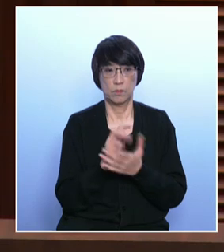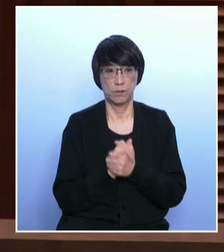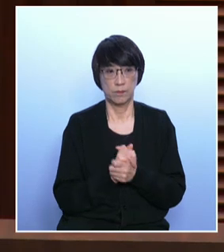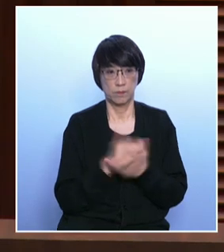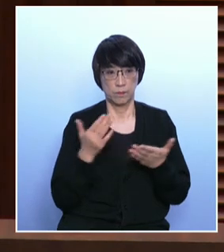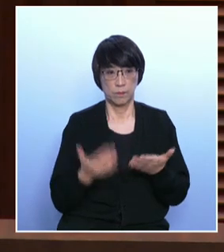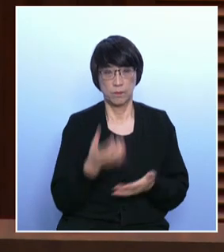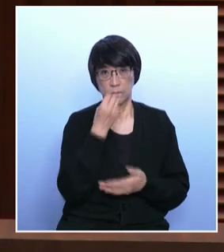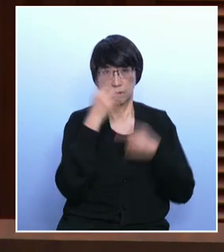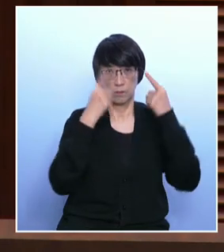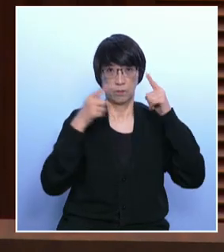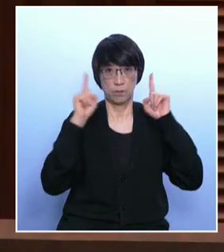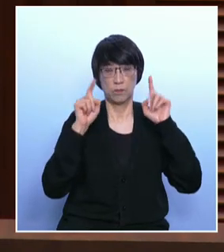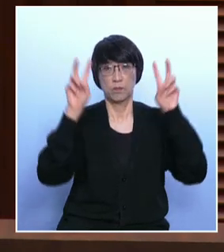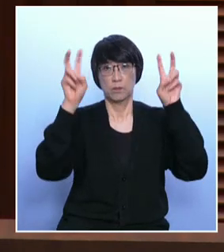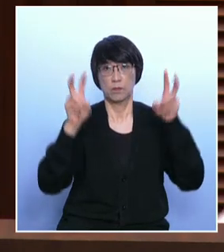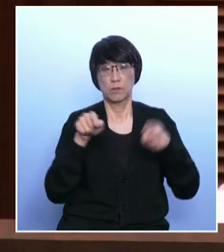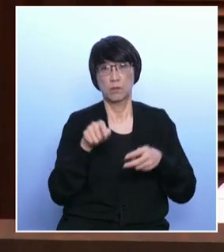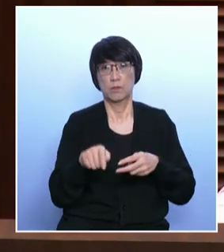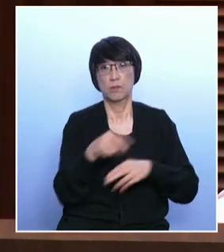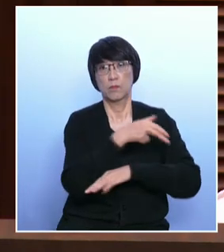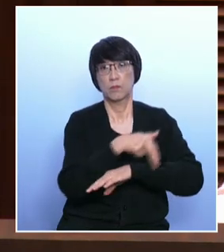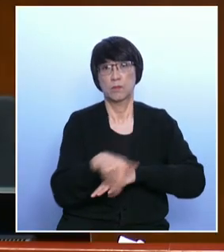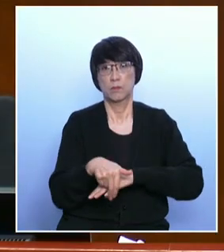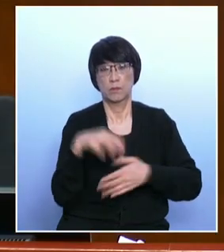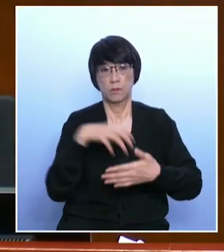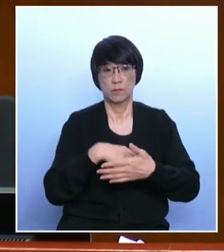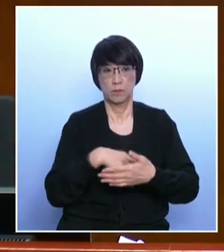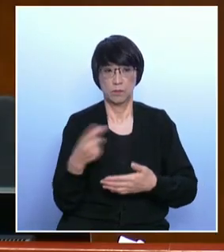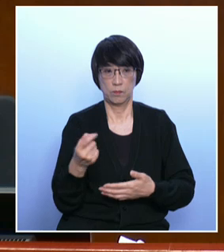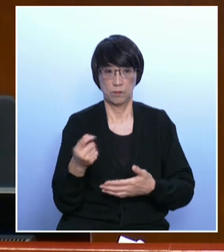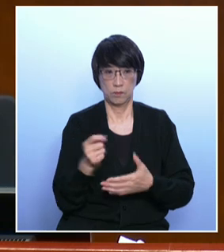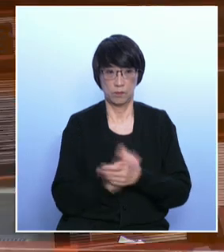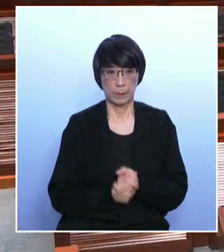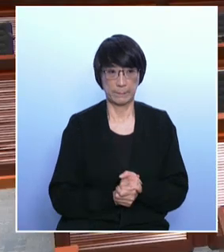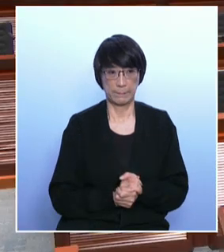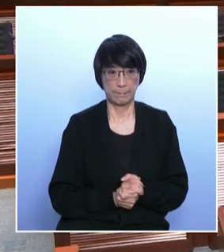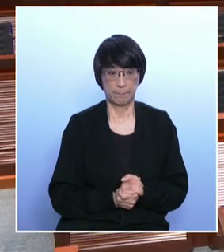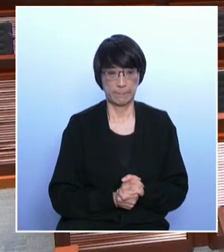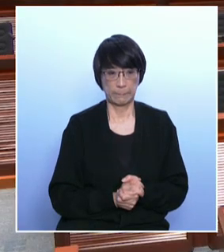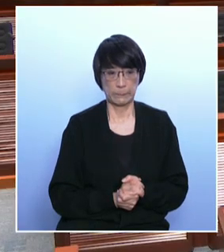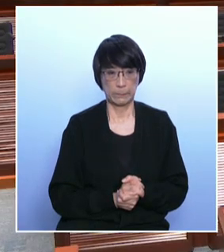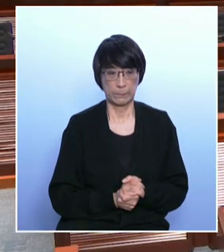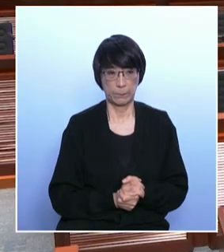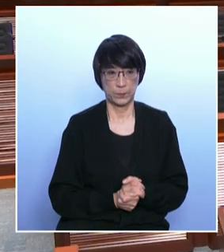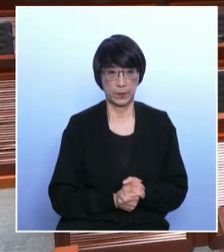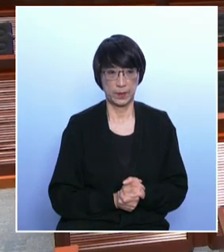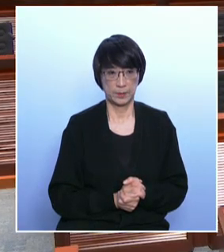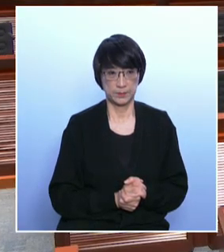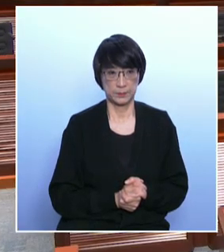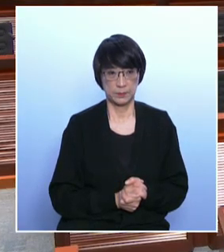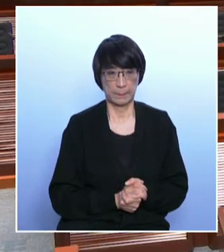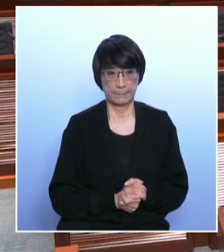this project. This project is very important. I'll now give the floor to the Hong Kong U to brief members on the project. Thank